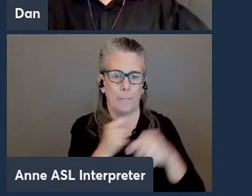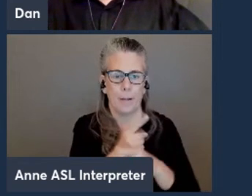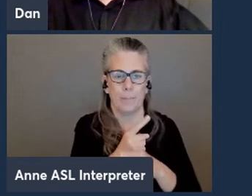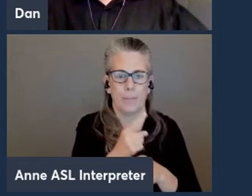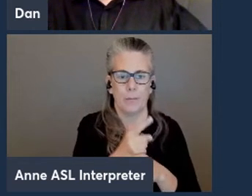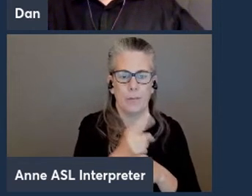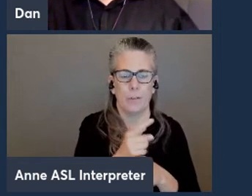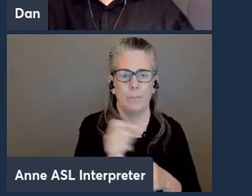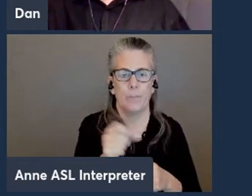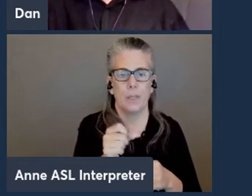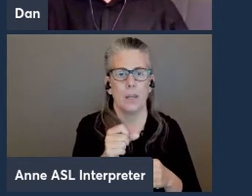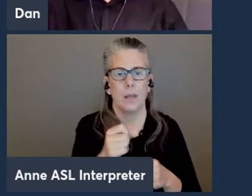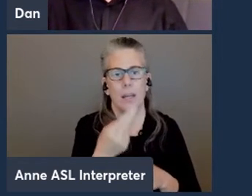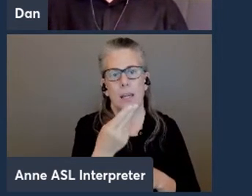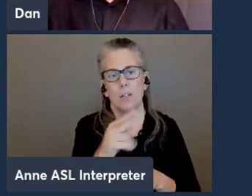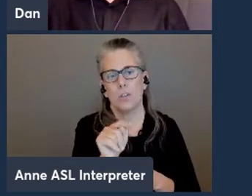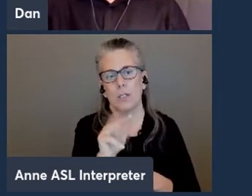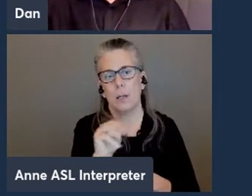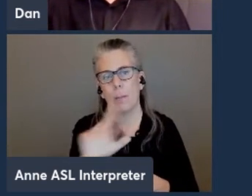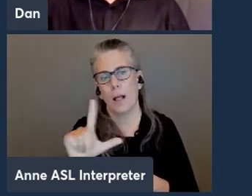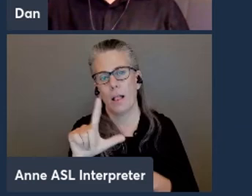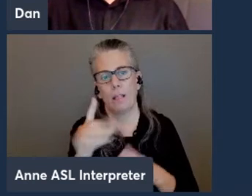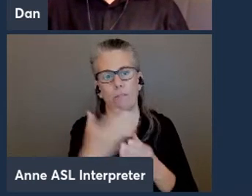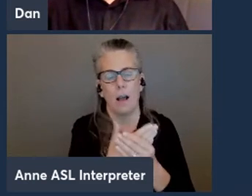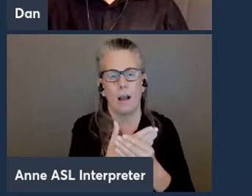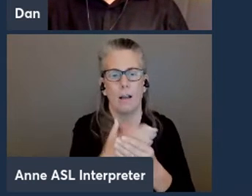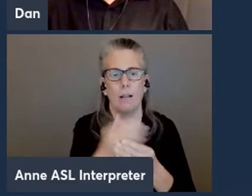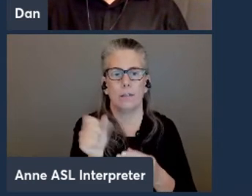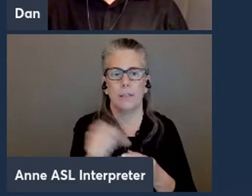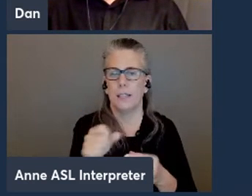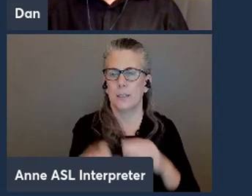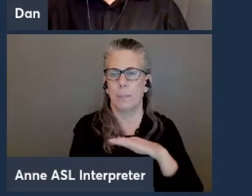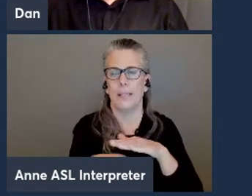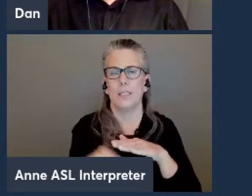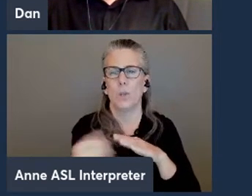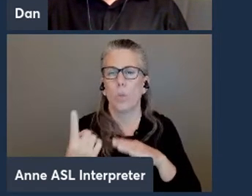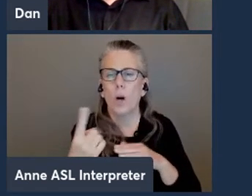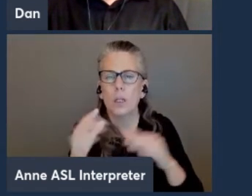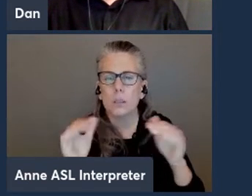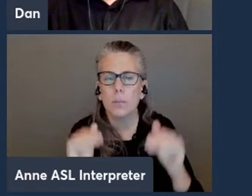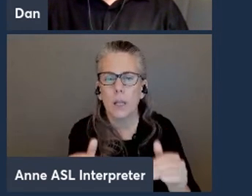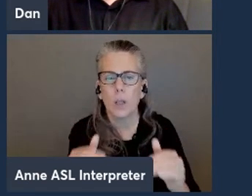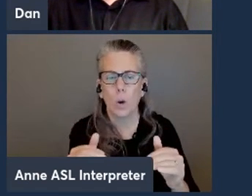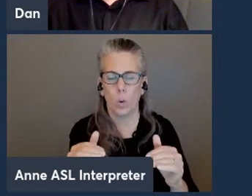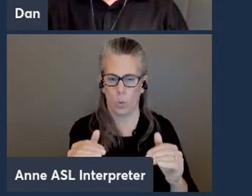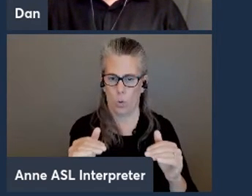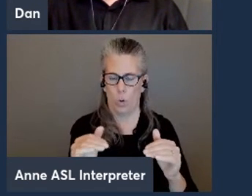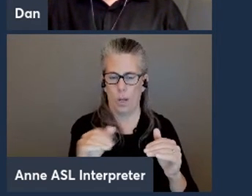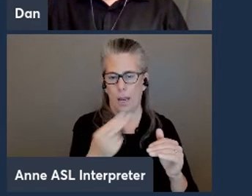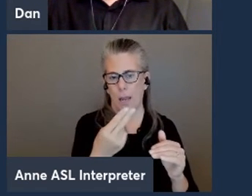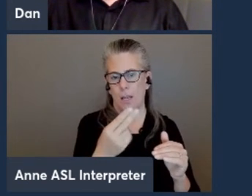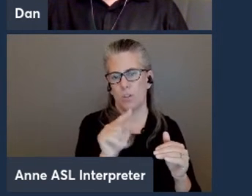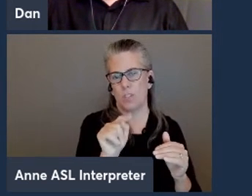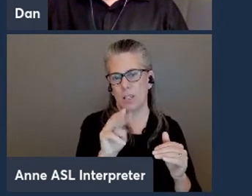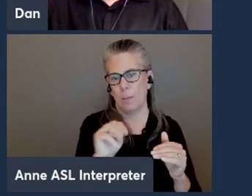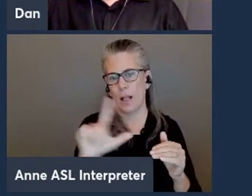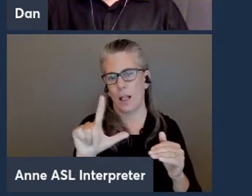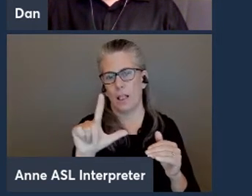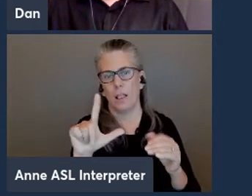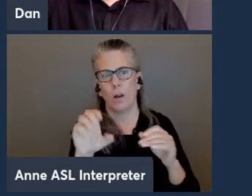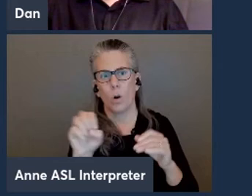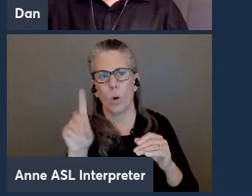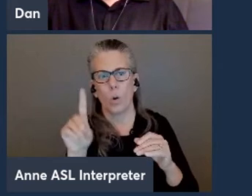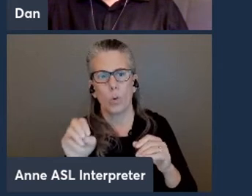layout HTML file. Okay. That's the basic one. It's right below. It's in the HTML code in the